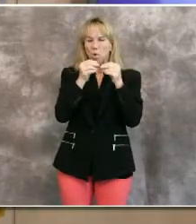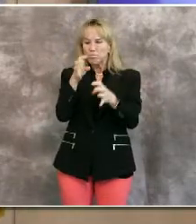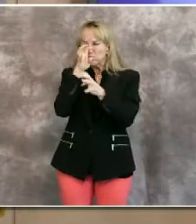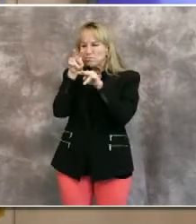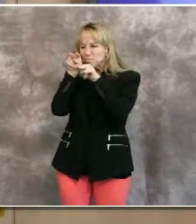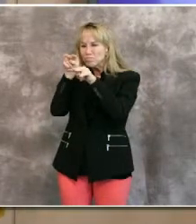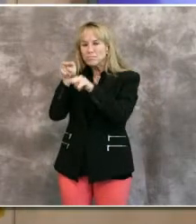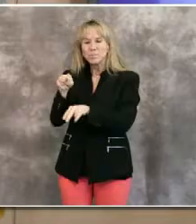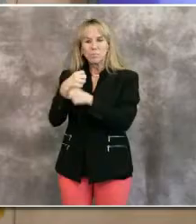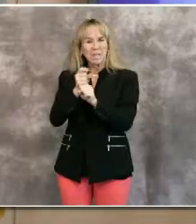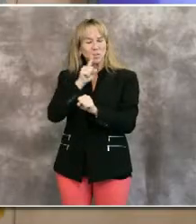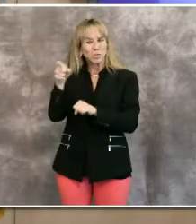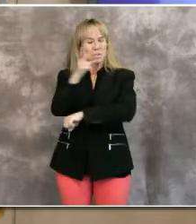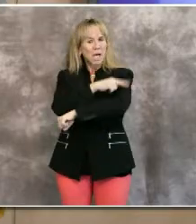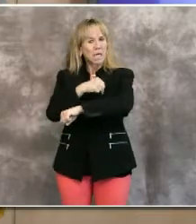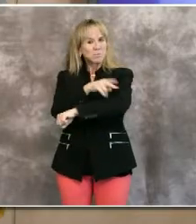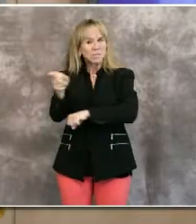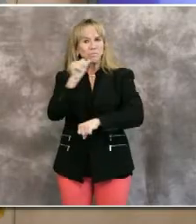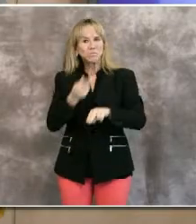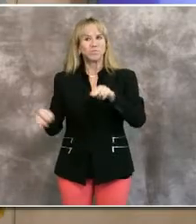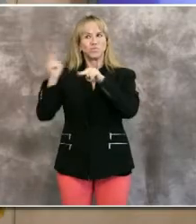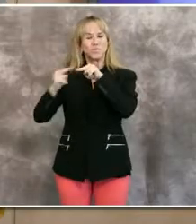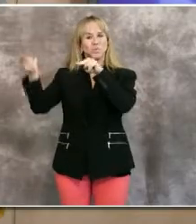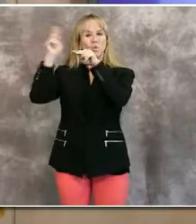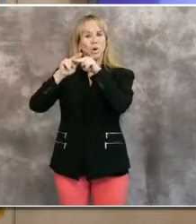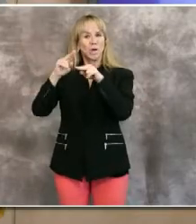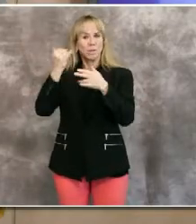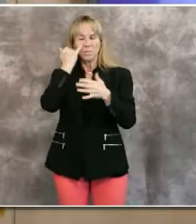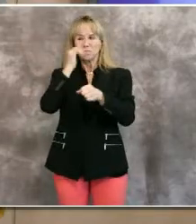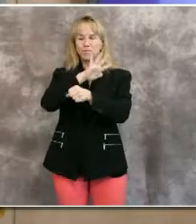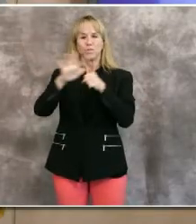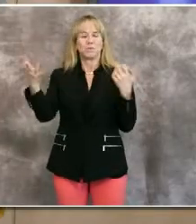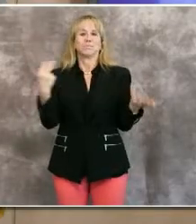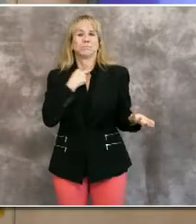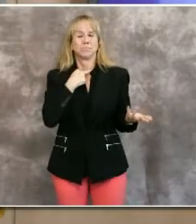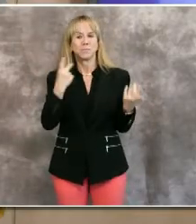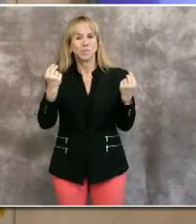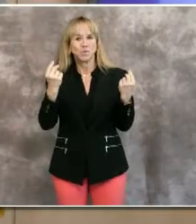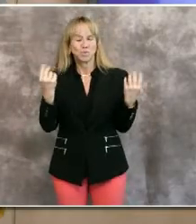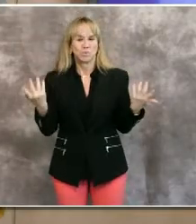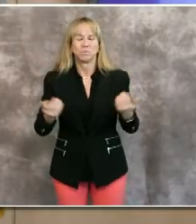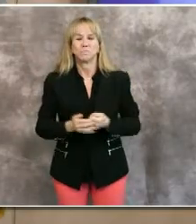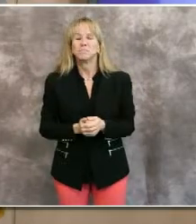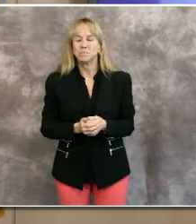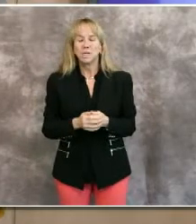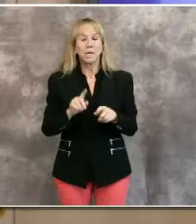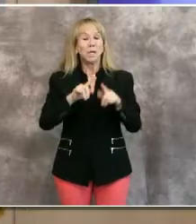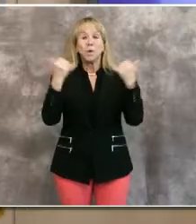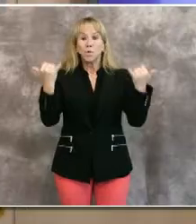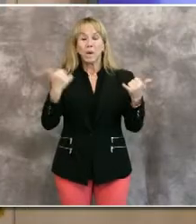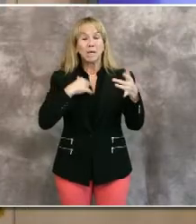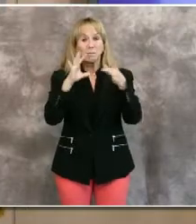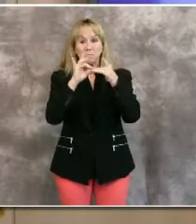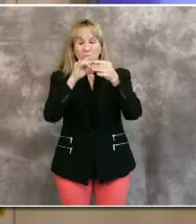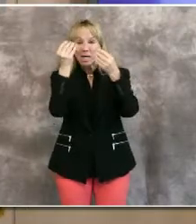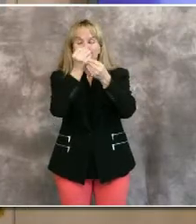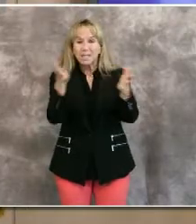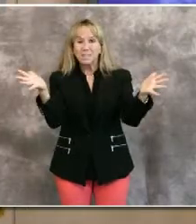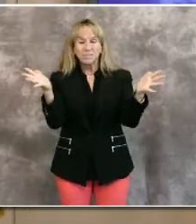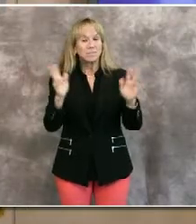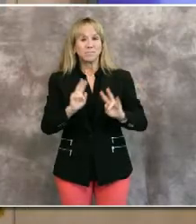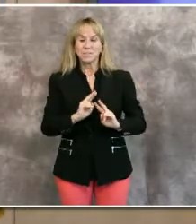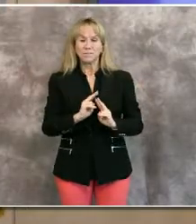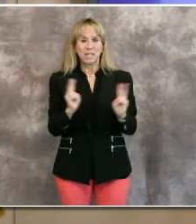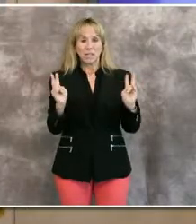the coming days and weeks so we can monitor the impact on our healthcare system. But our message to the public today is very clear. The dangers from